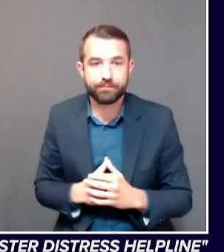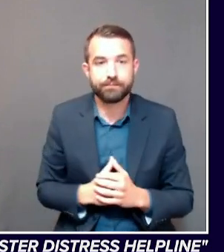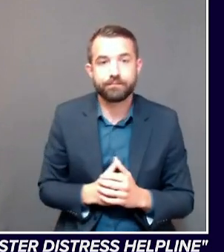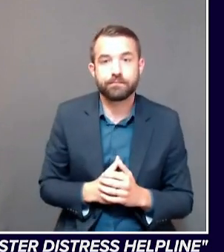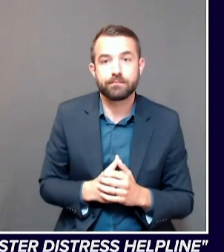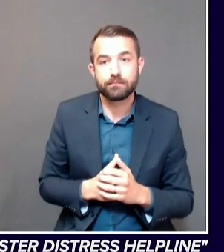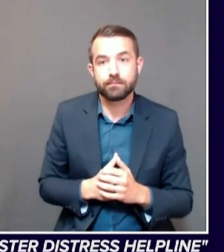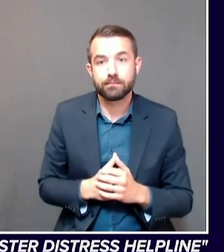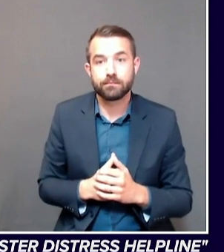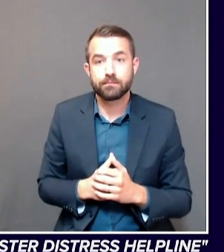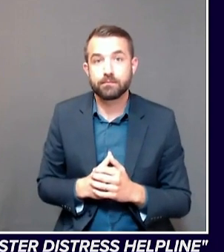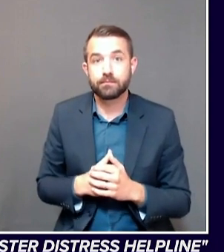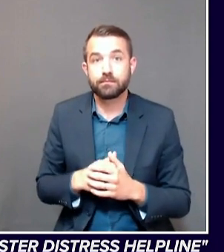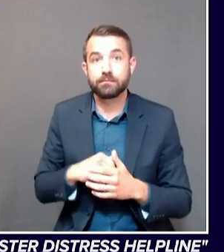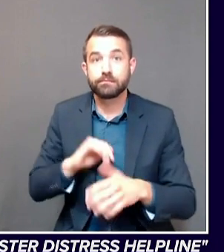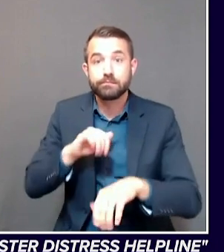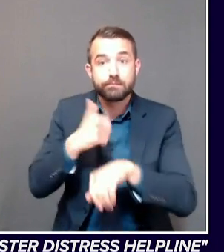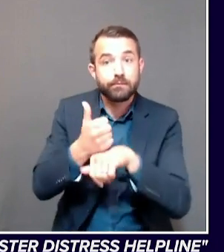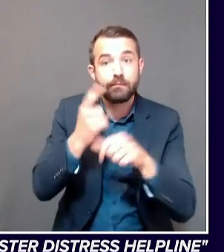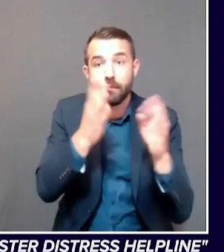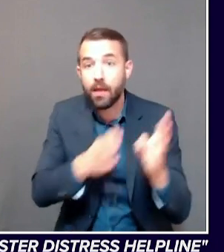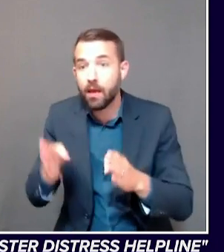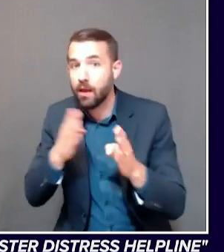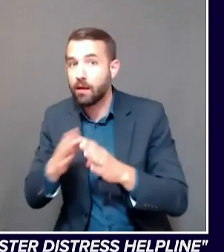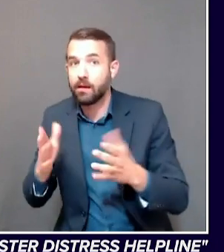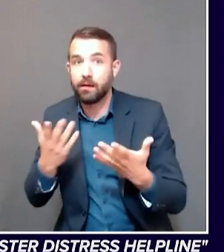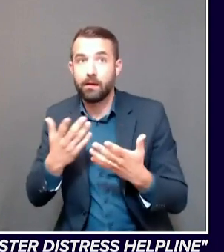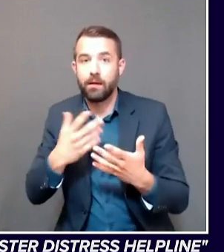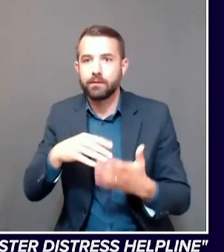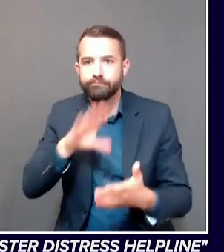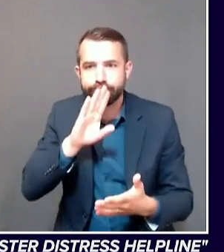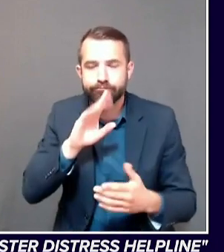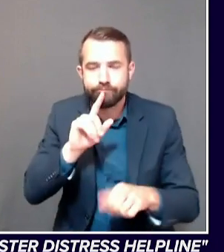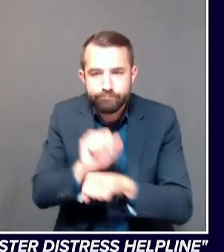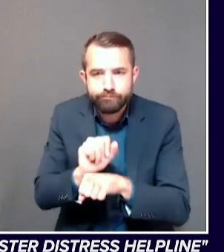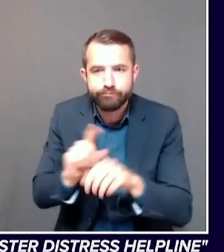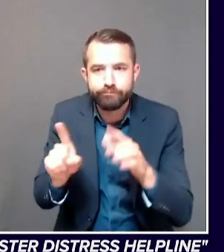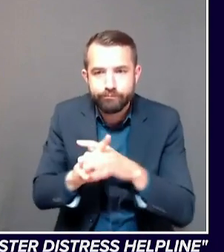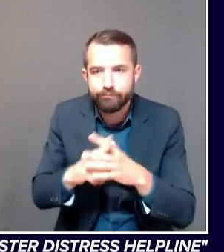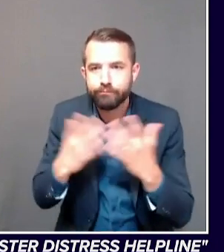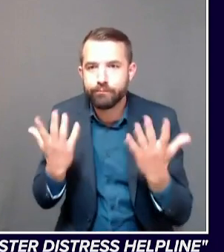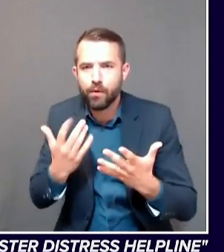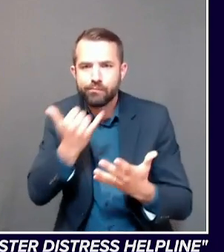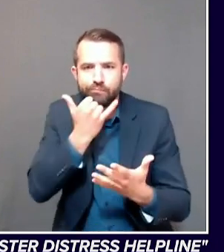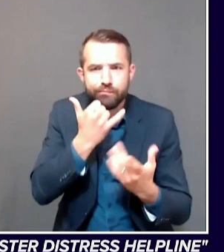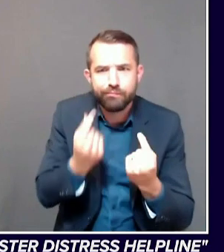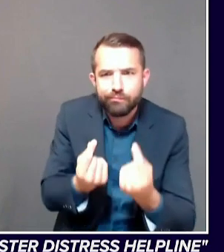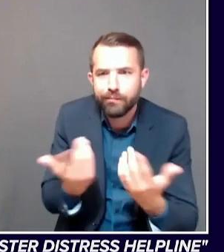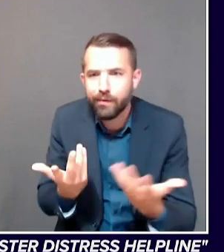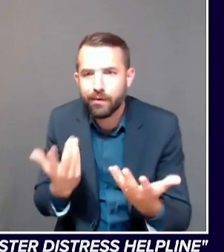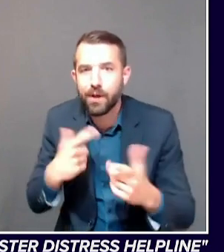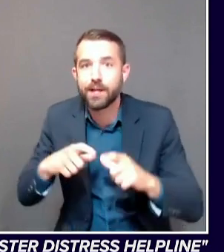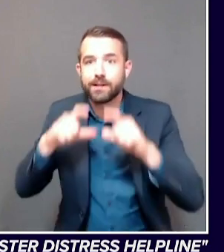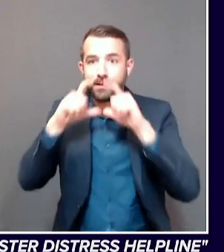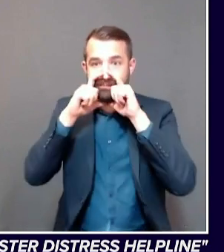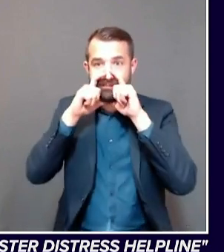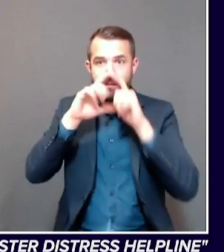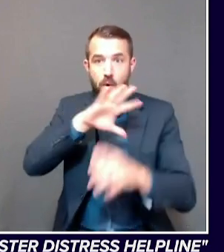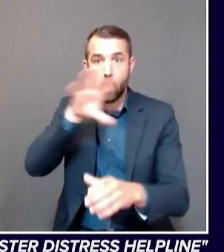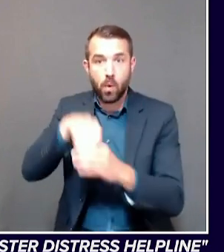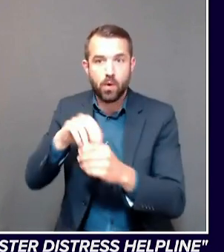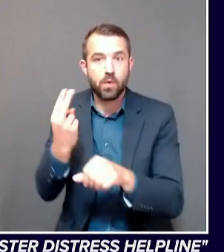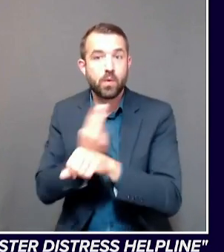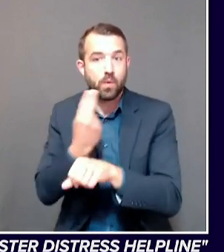ran into an issue that our colleagues across the country ran into, which was that the solution that is needed in order